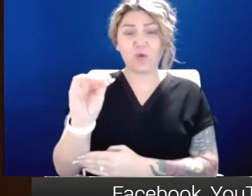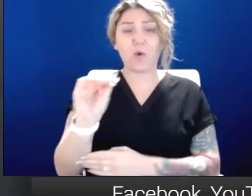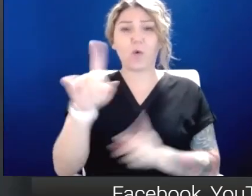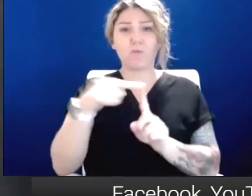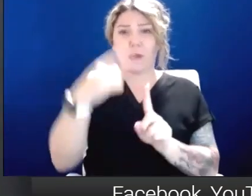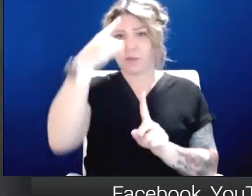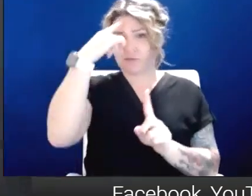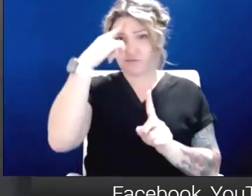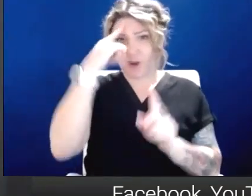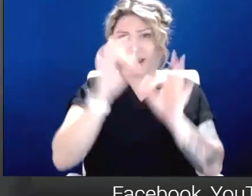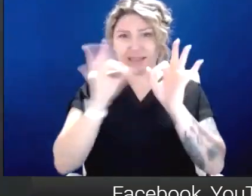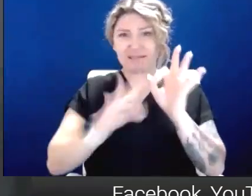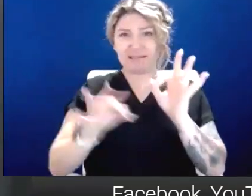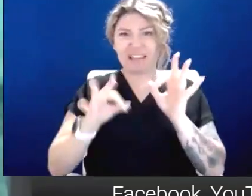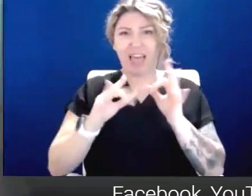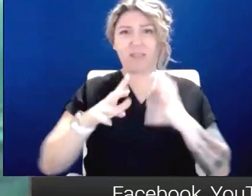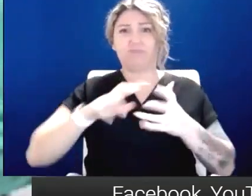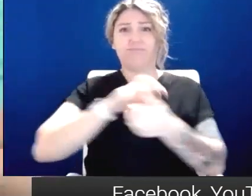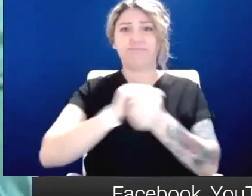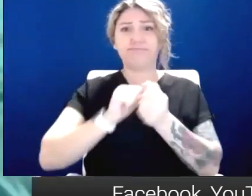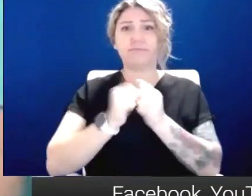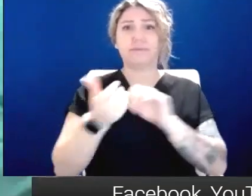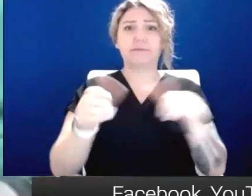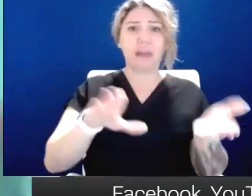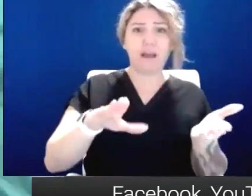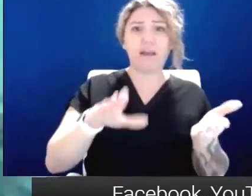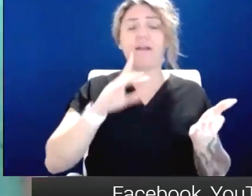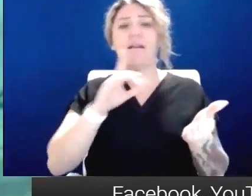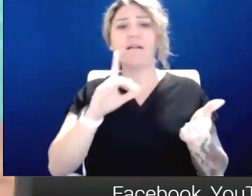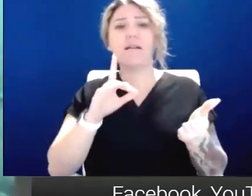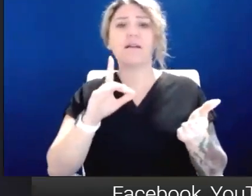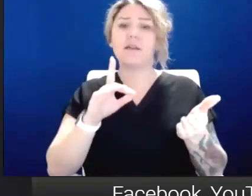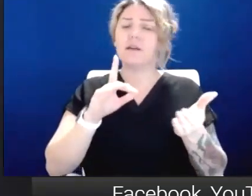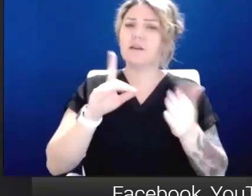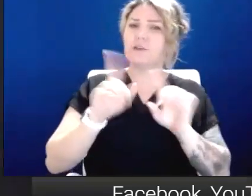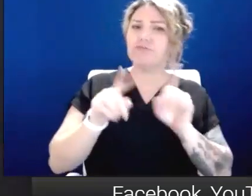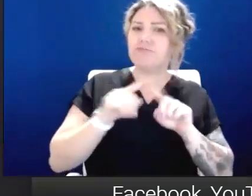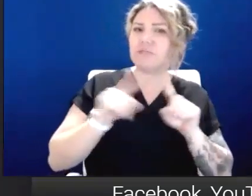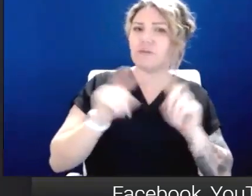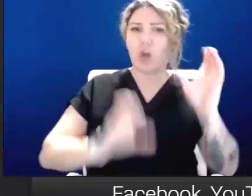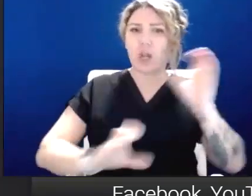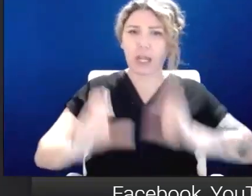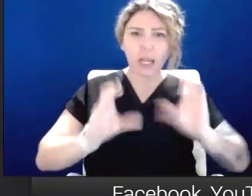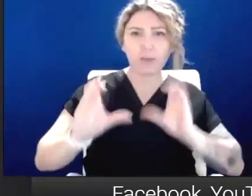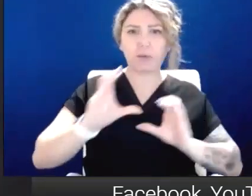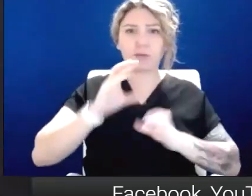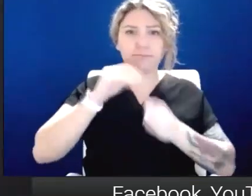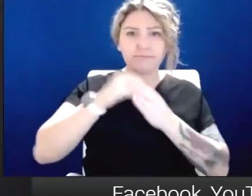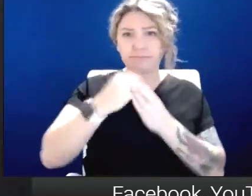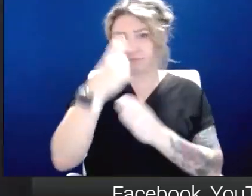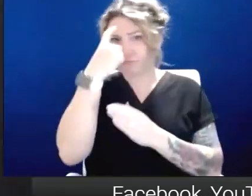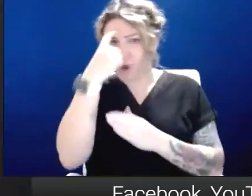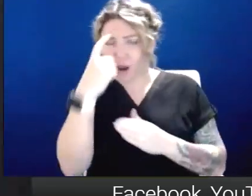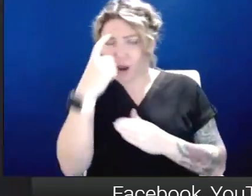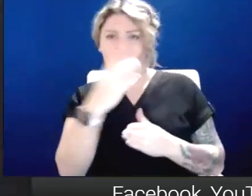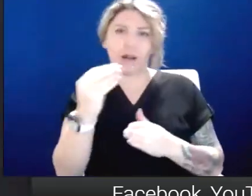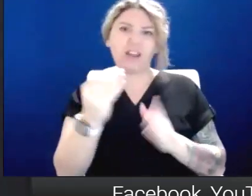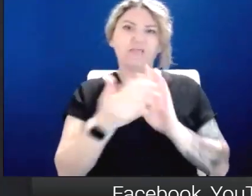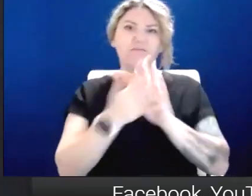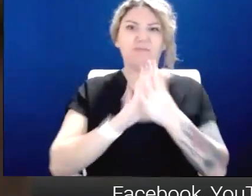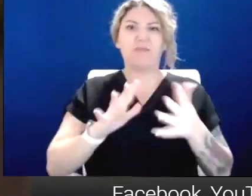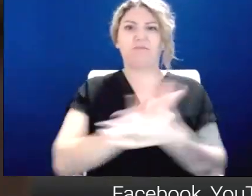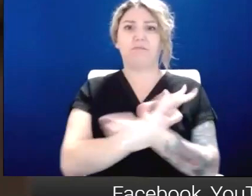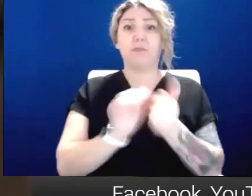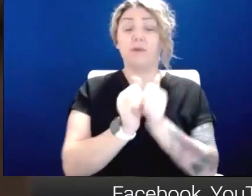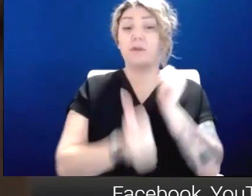dying. And because there are brain cells that are dying, there are different chemicals that are involved in the brain that are getting less. The most common is